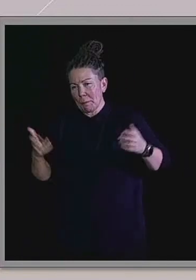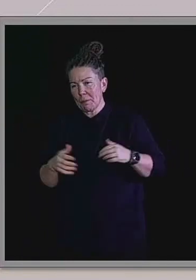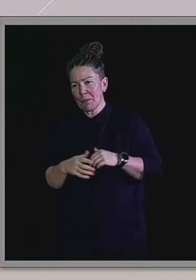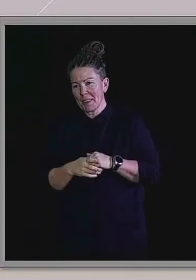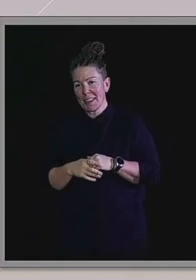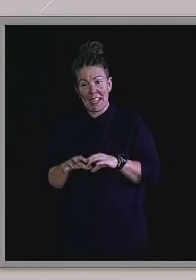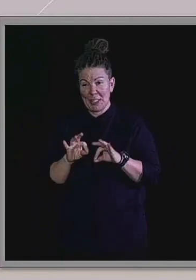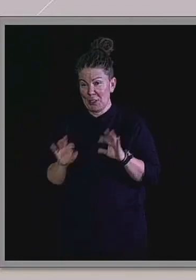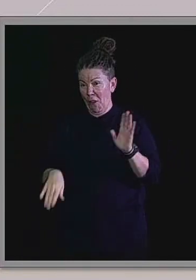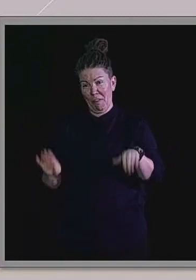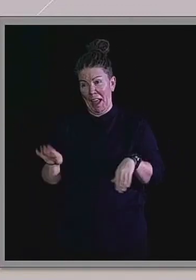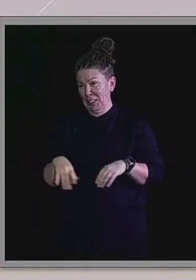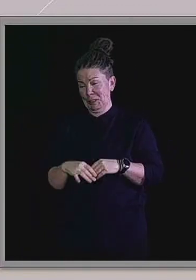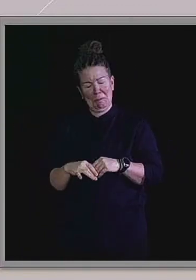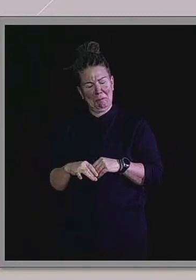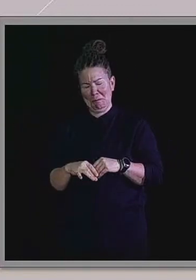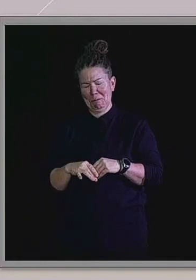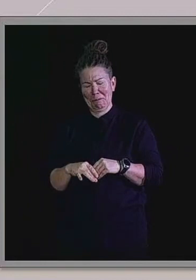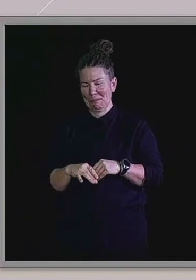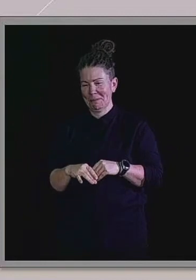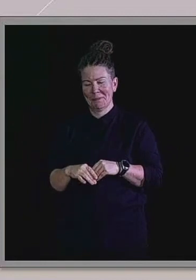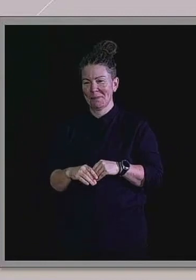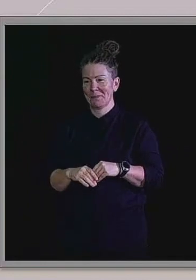It's not flash, let me say that.